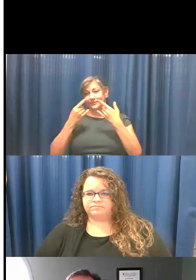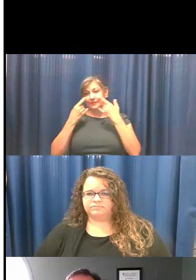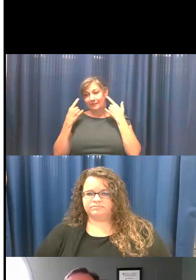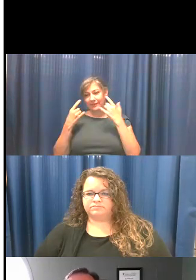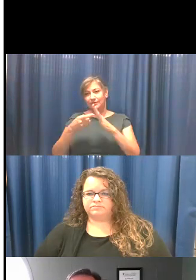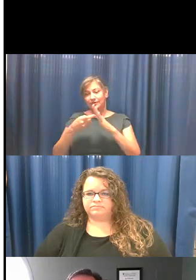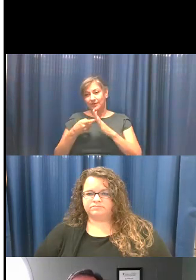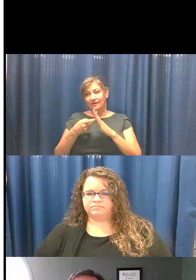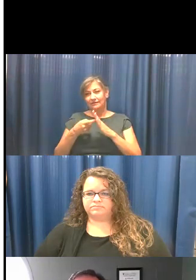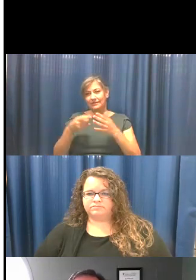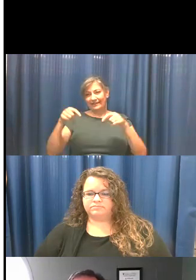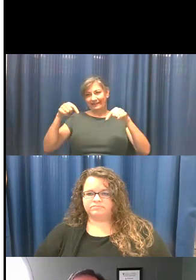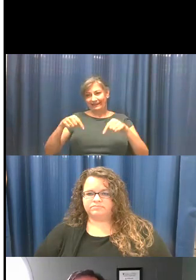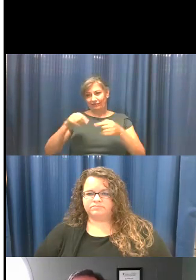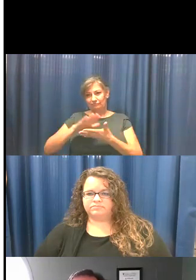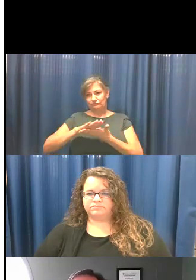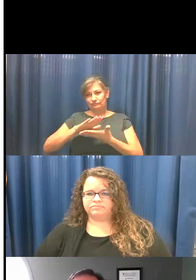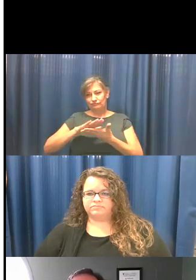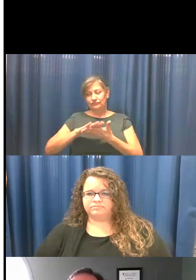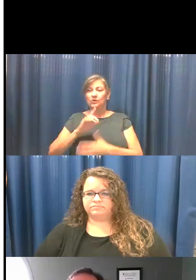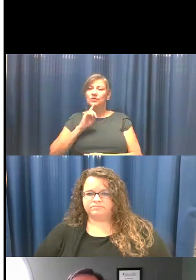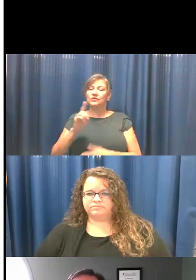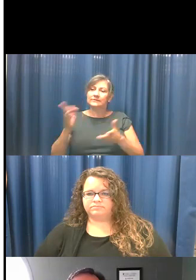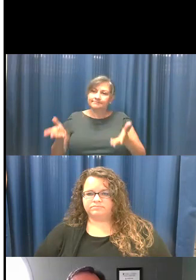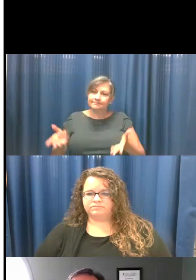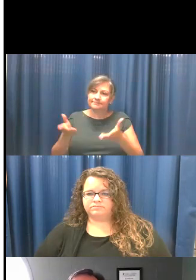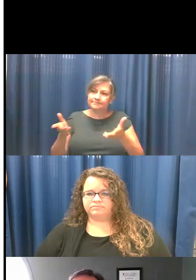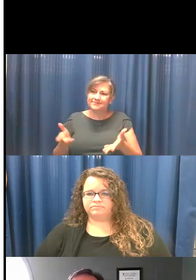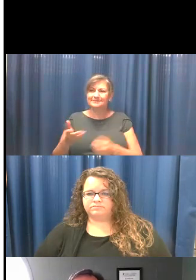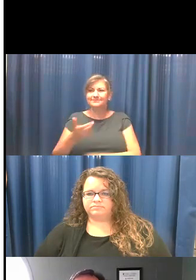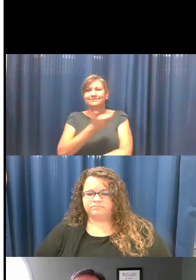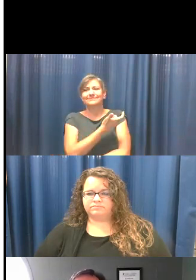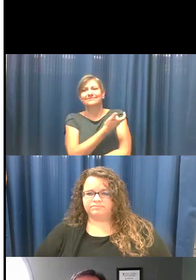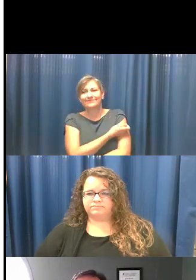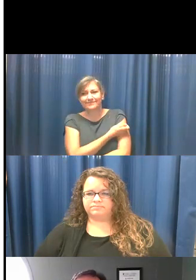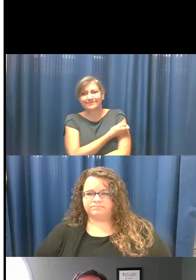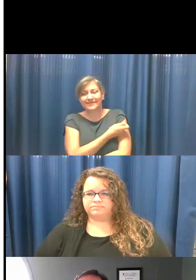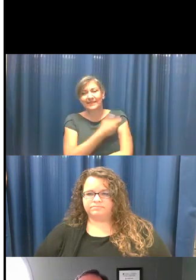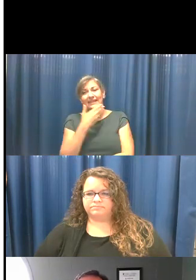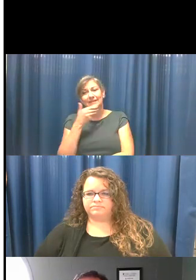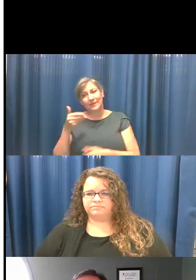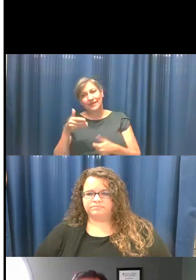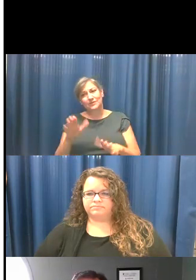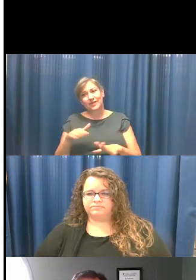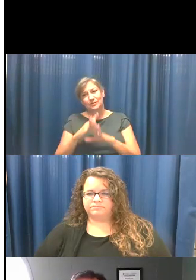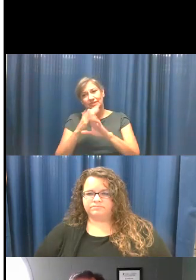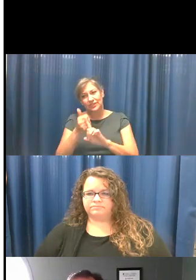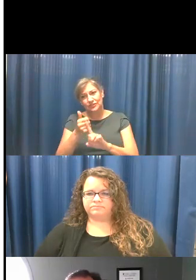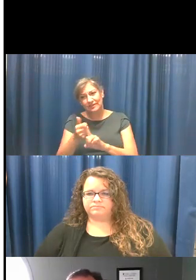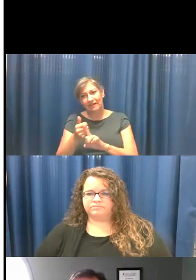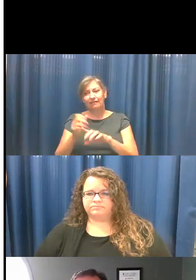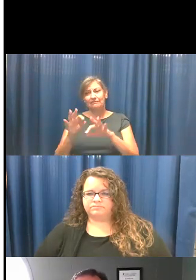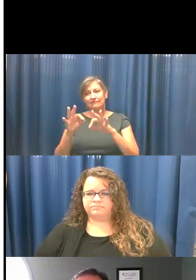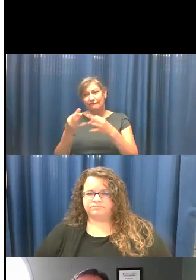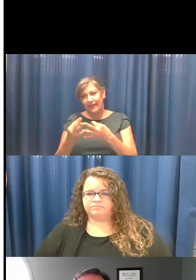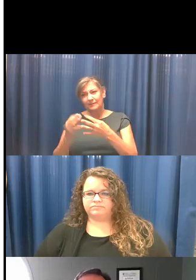campus. We're really encouraging people to be vaccinated. It is the best way to protect yourself, your loved ones.